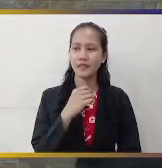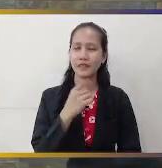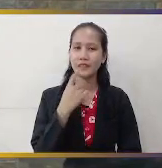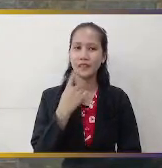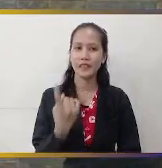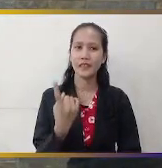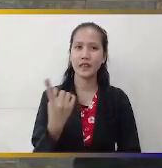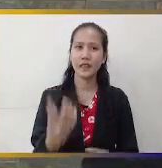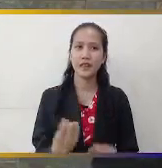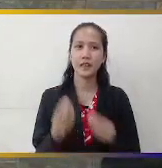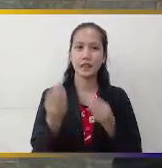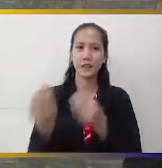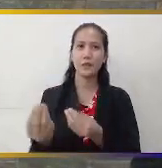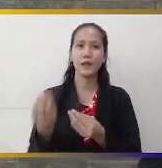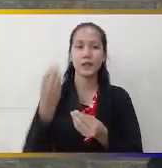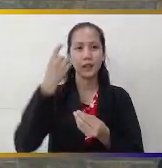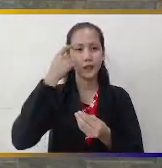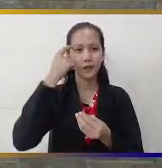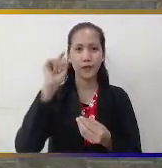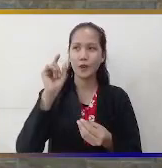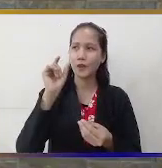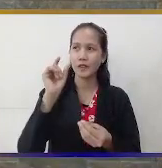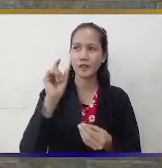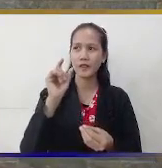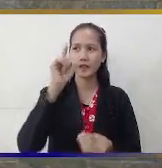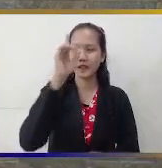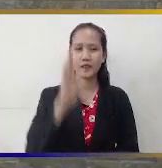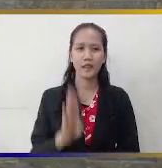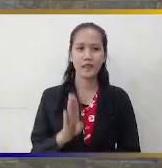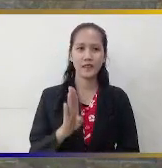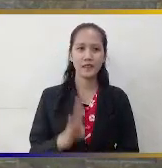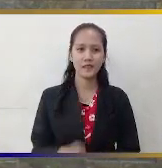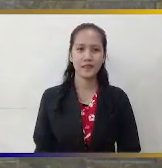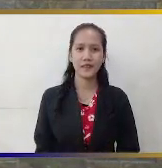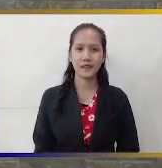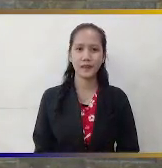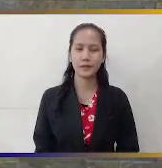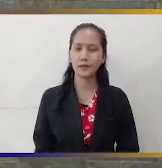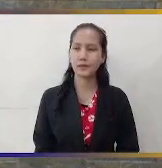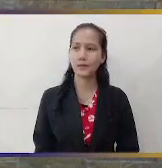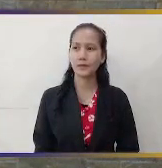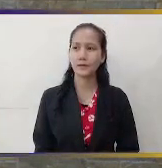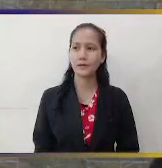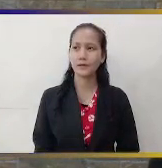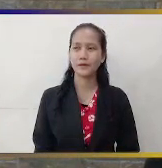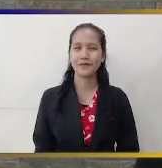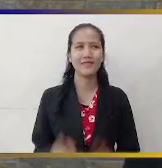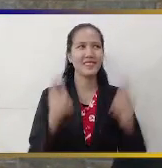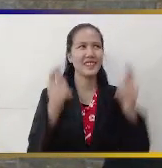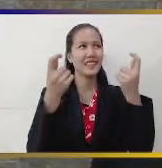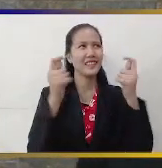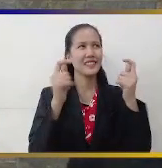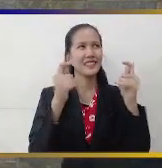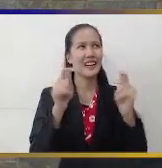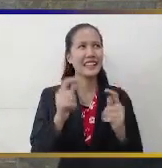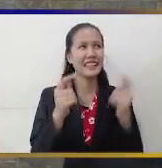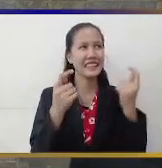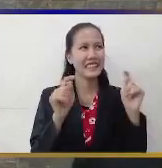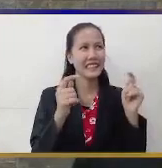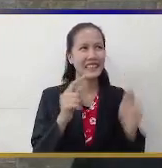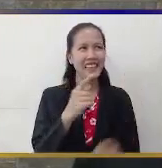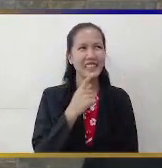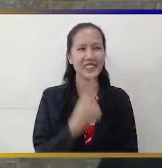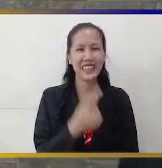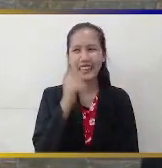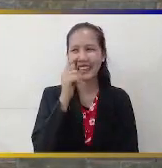Not just the guys. How about a Benegal? The girls need to give too, amen? That was a joke. Okay, that was a joke. You didn't get that. Been